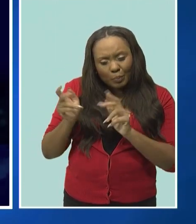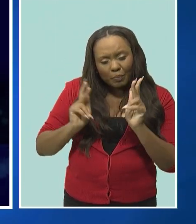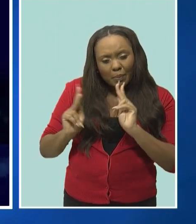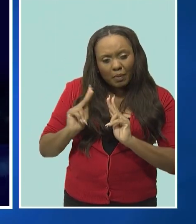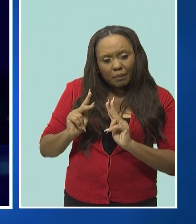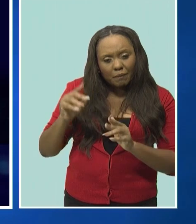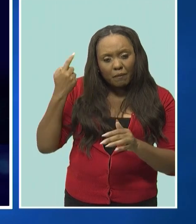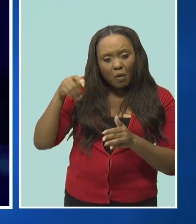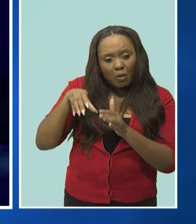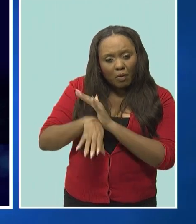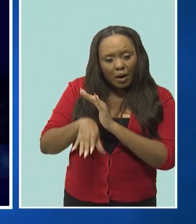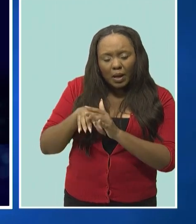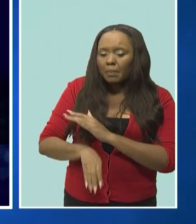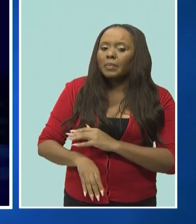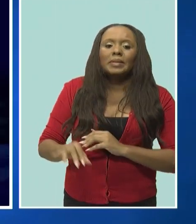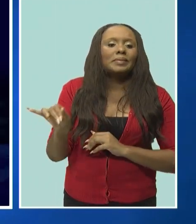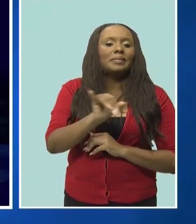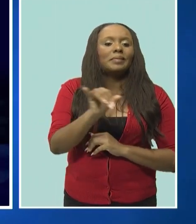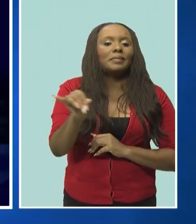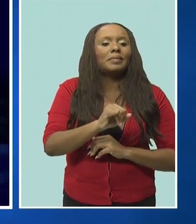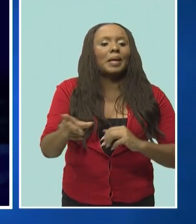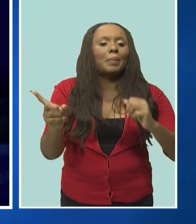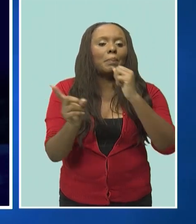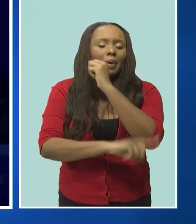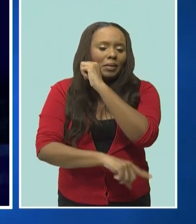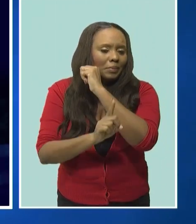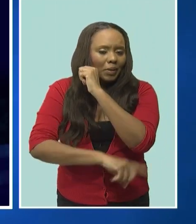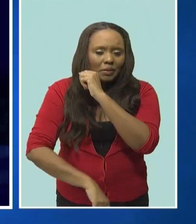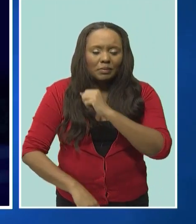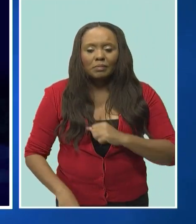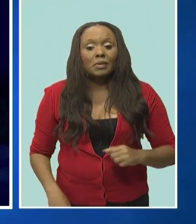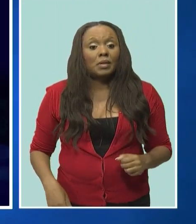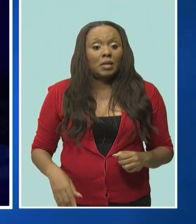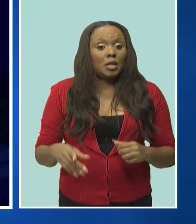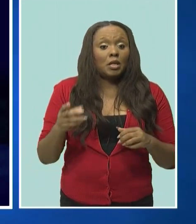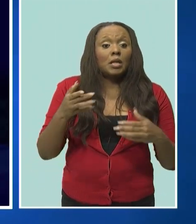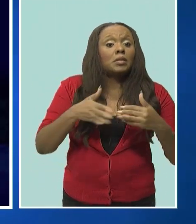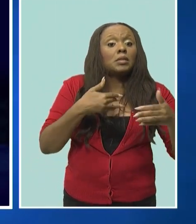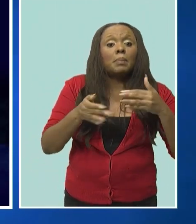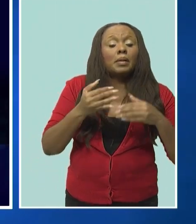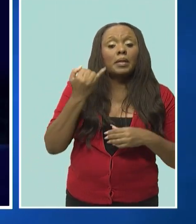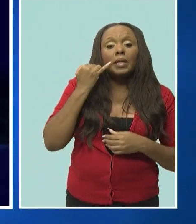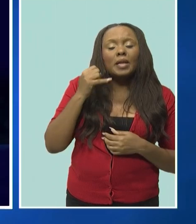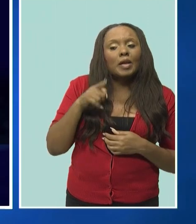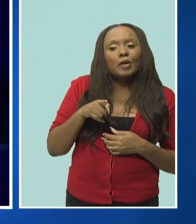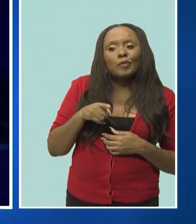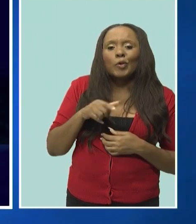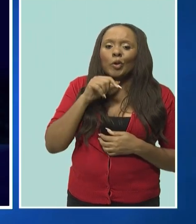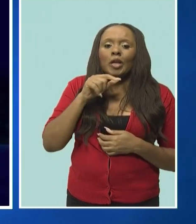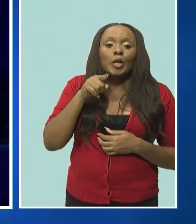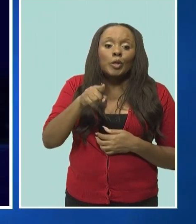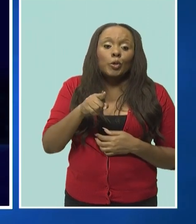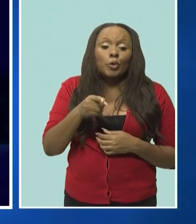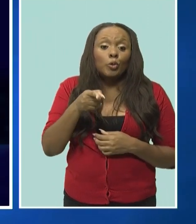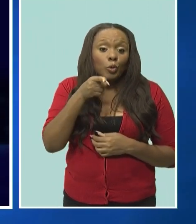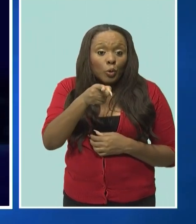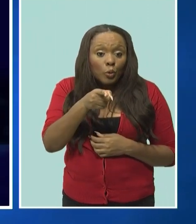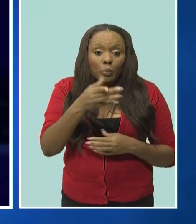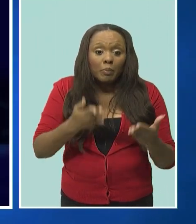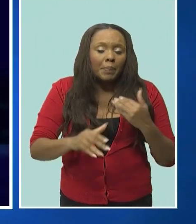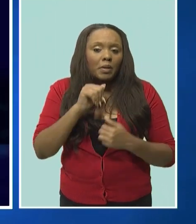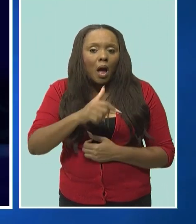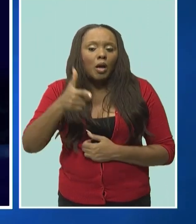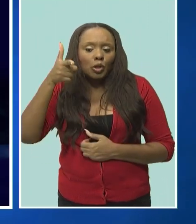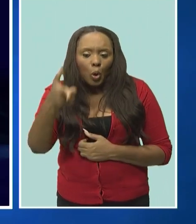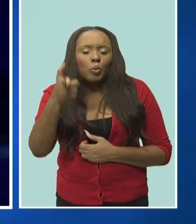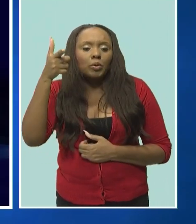to be treated in exactly the same way as the individual who pulls the trigger. So if you solicit somebody to go and shoot somebody else, if